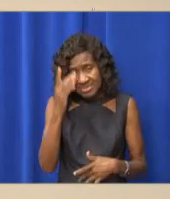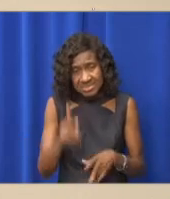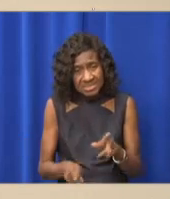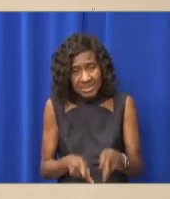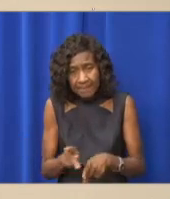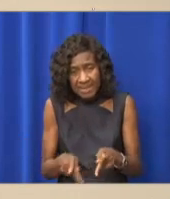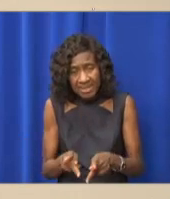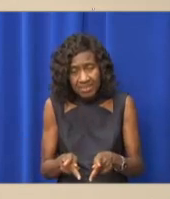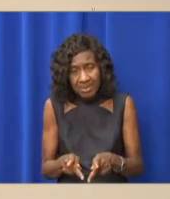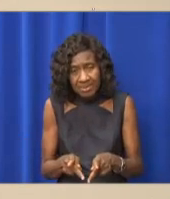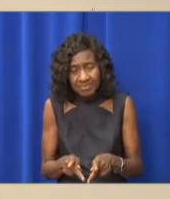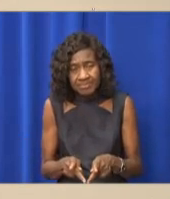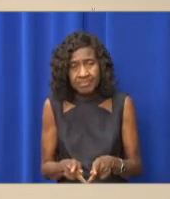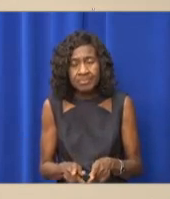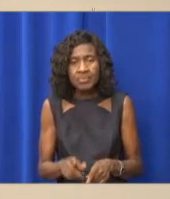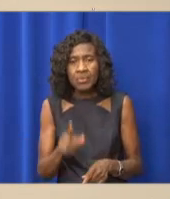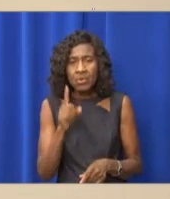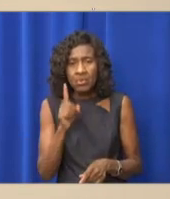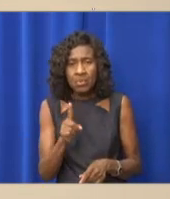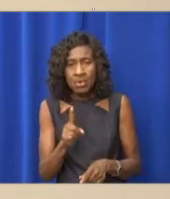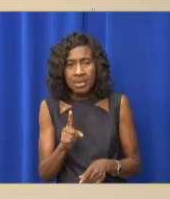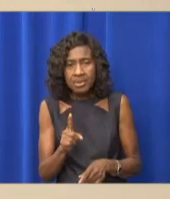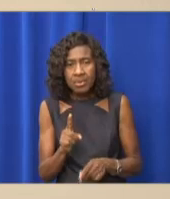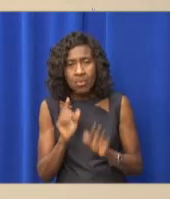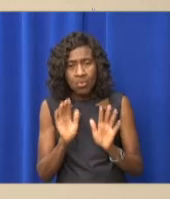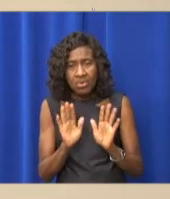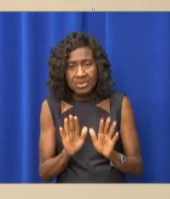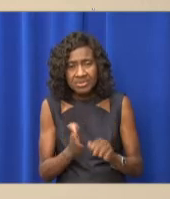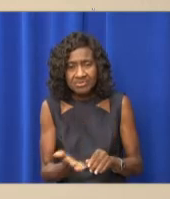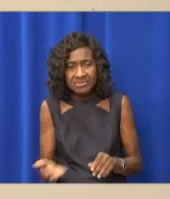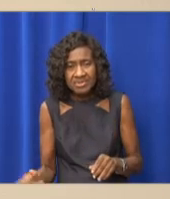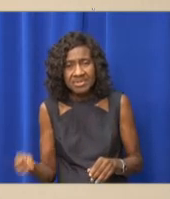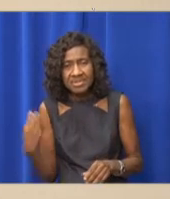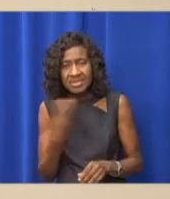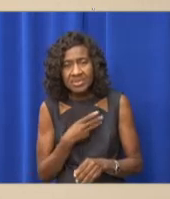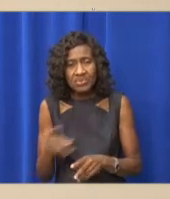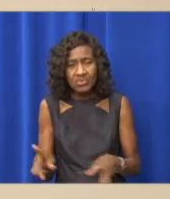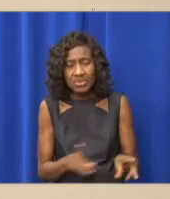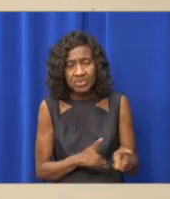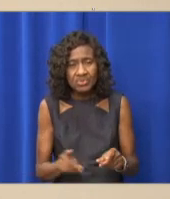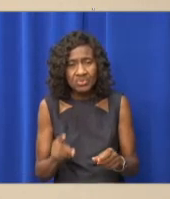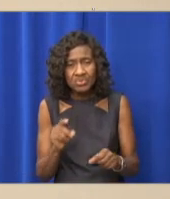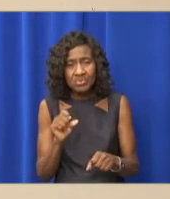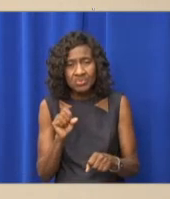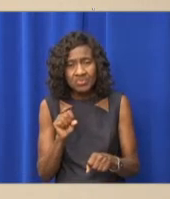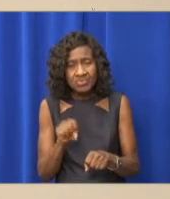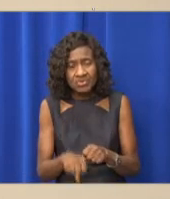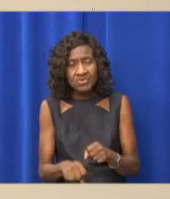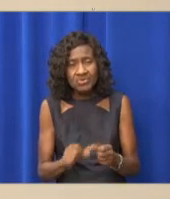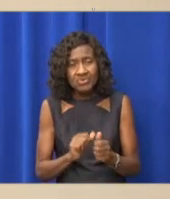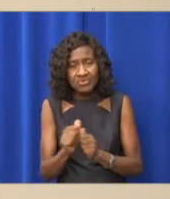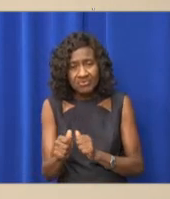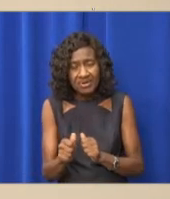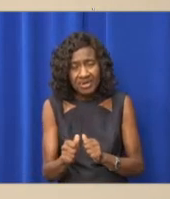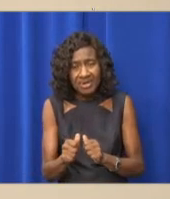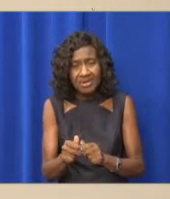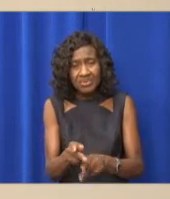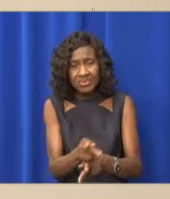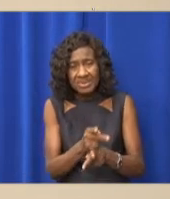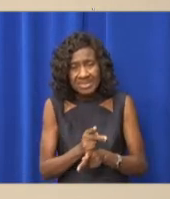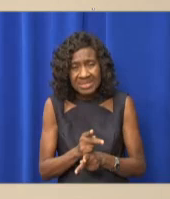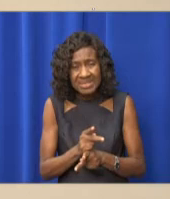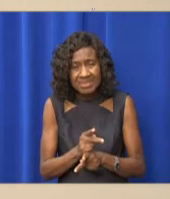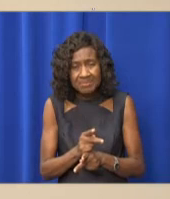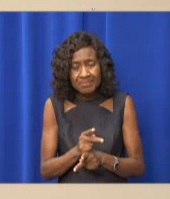of the marvelous things we've been able to do so far is to, by and large, keep the virus